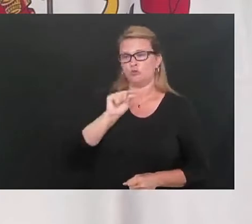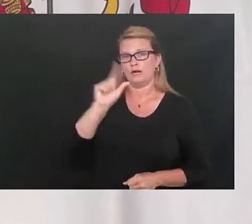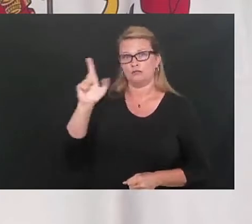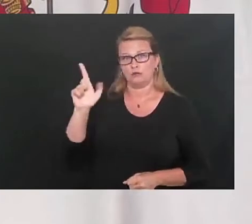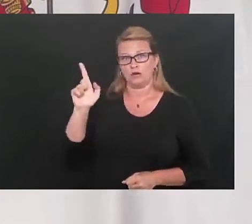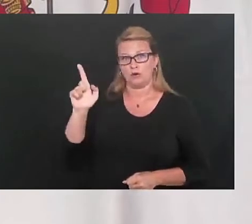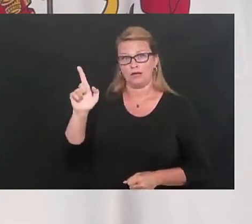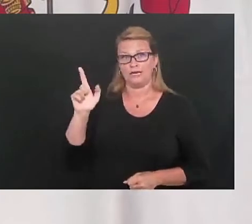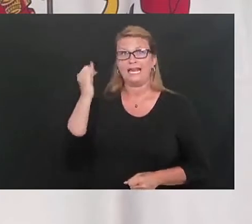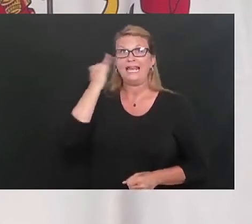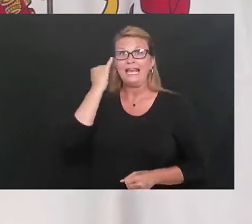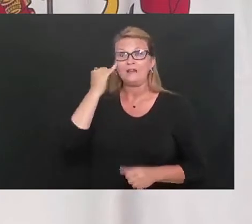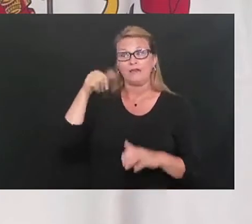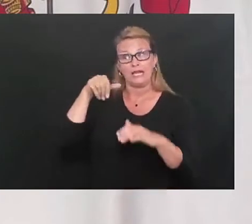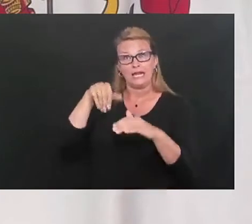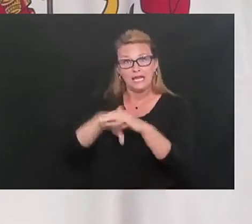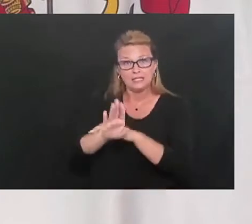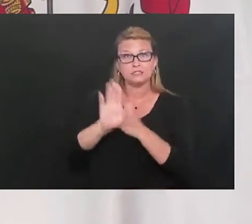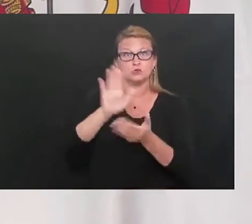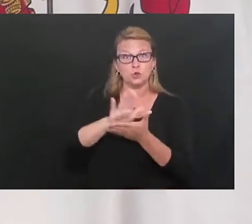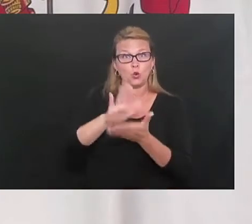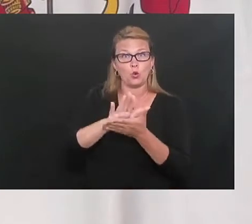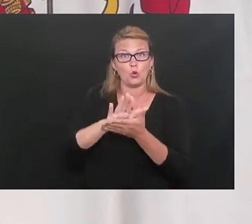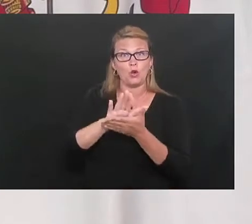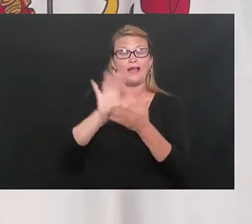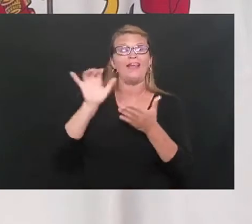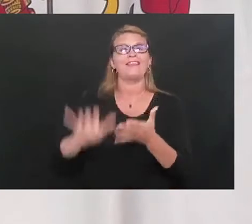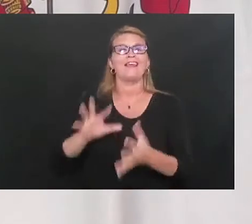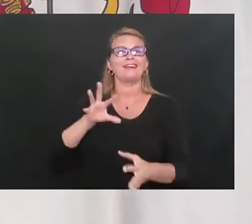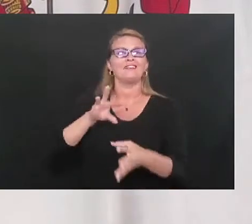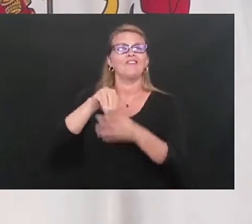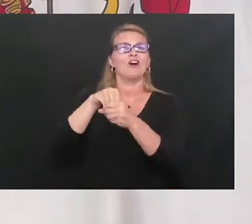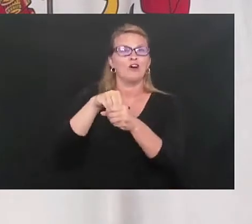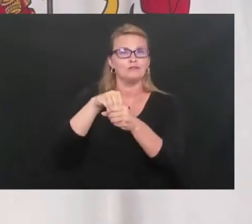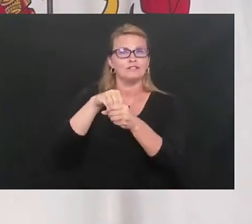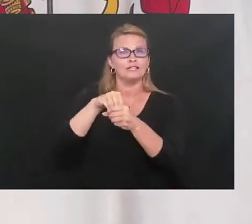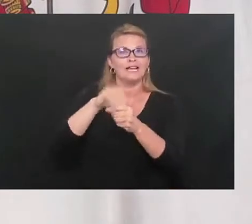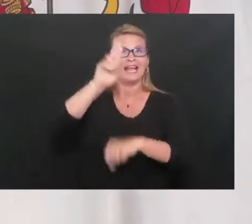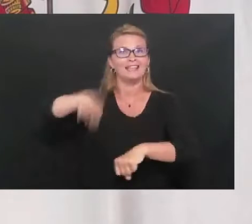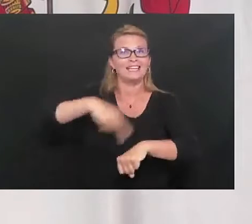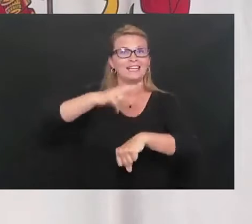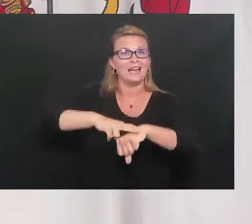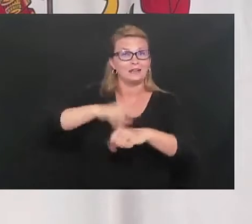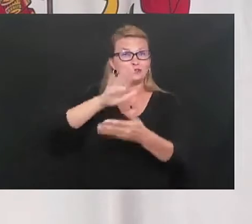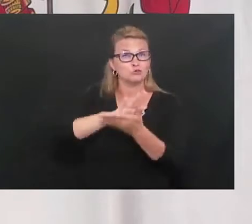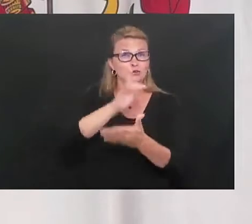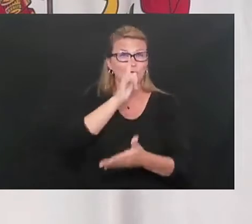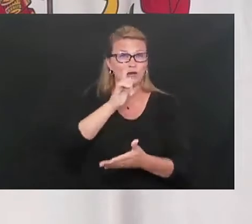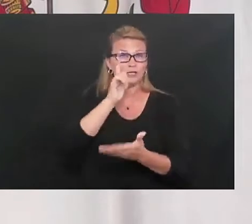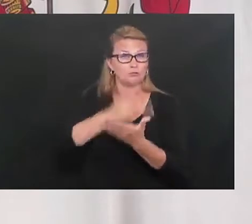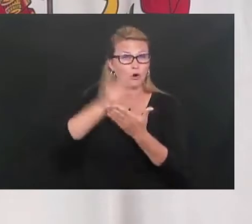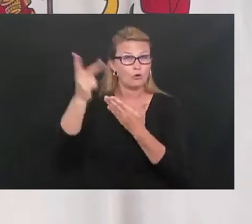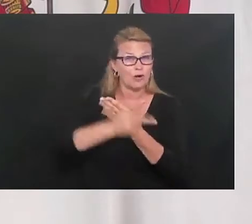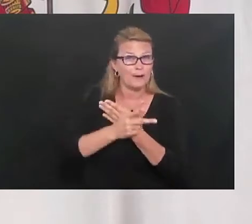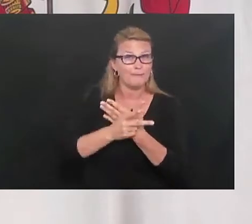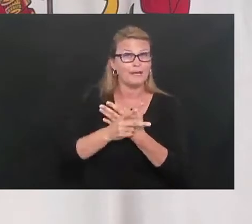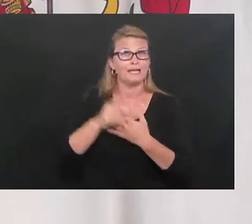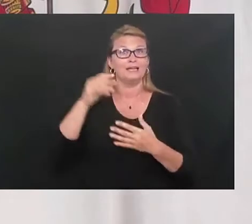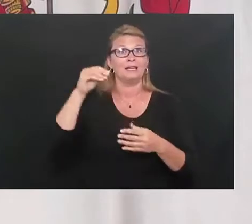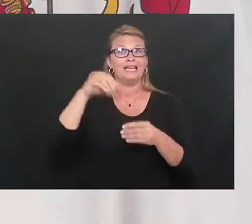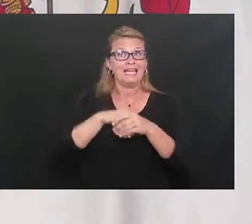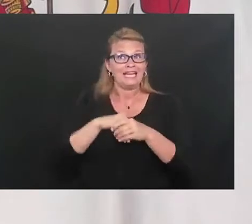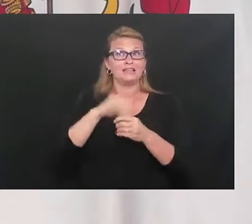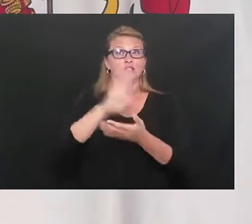2021, they were enrolled in school that participates in the National School Lunch Program in school